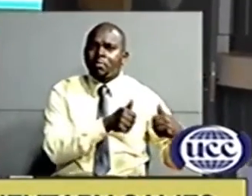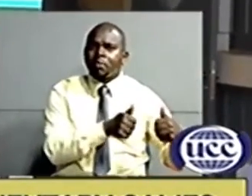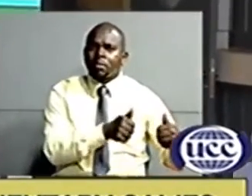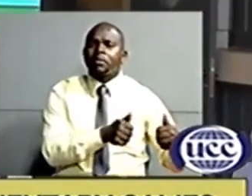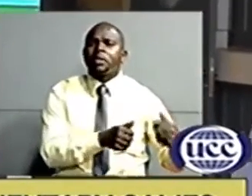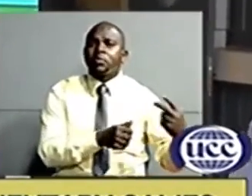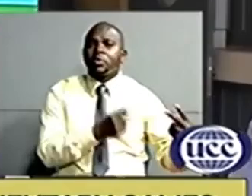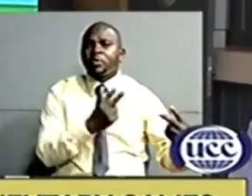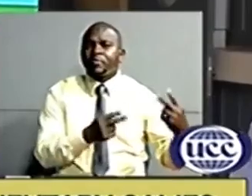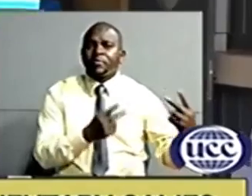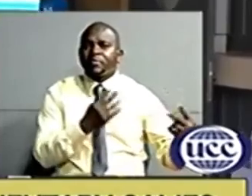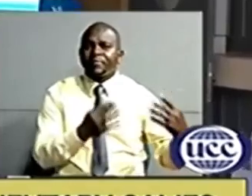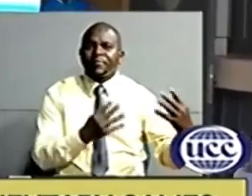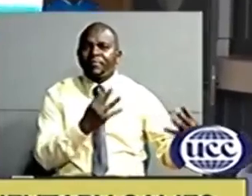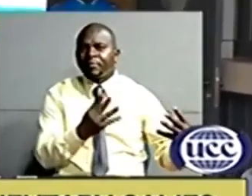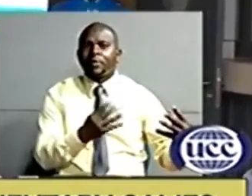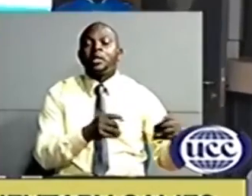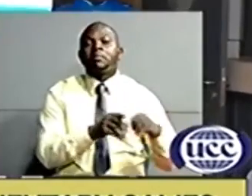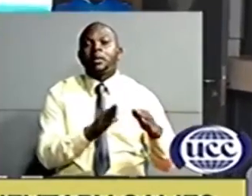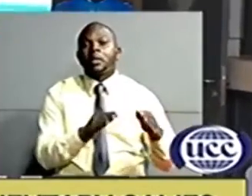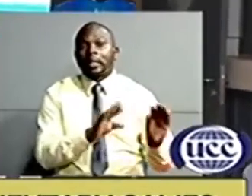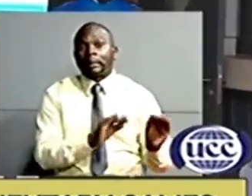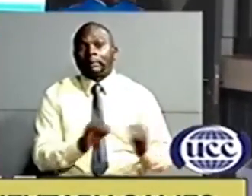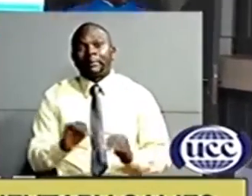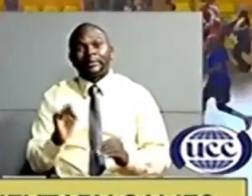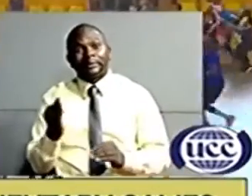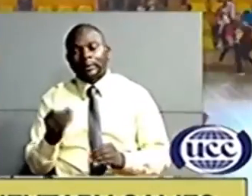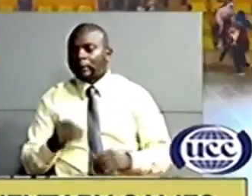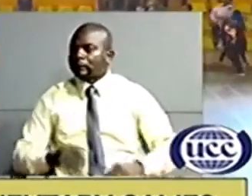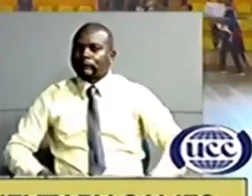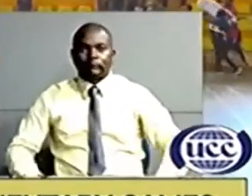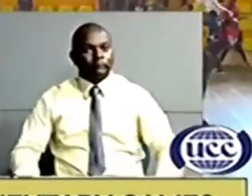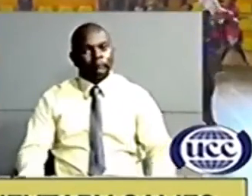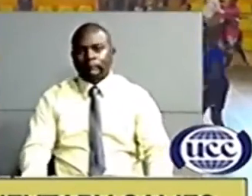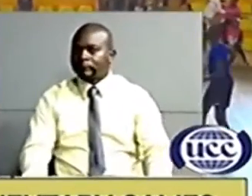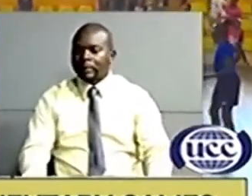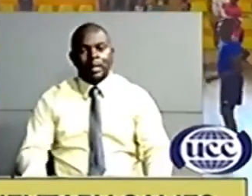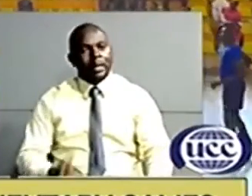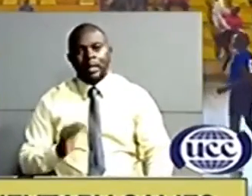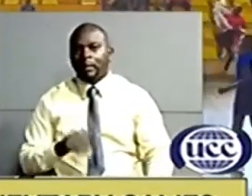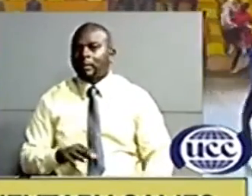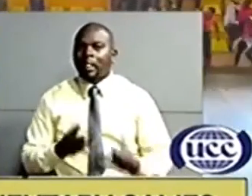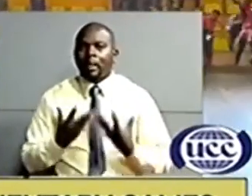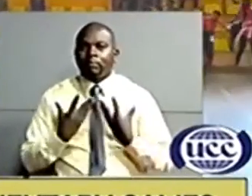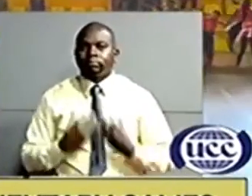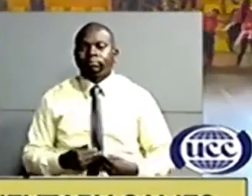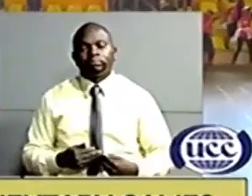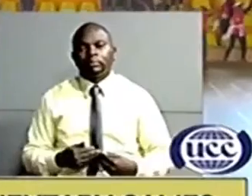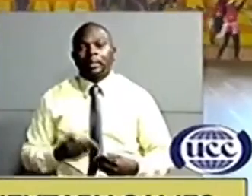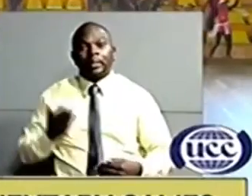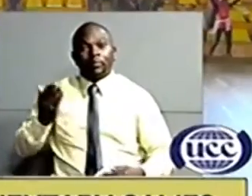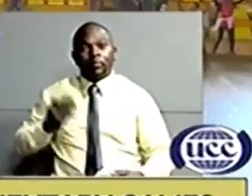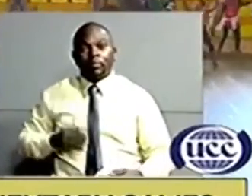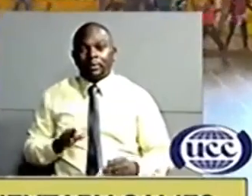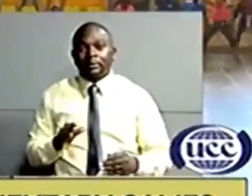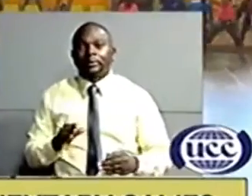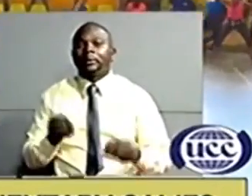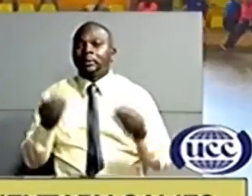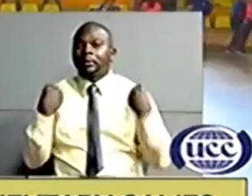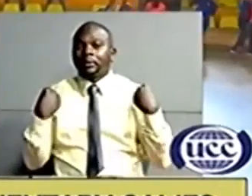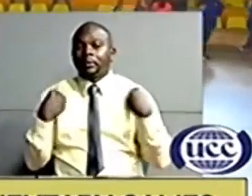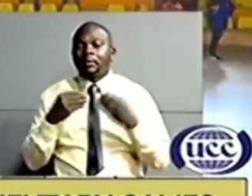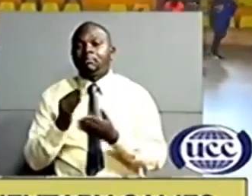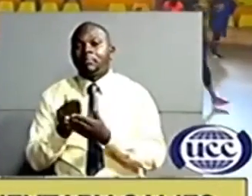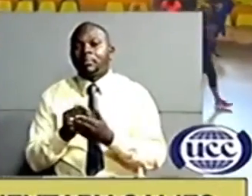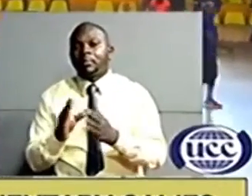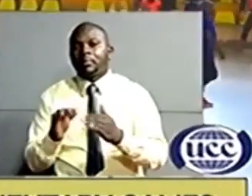against 5 against 4. But playing the third set, I think our team lost attitude towards the game. And because of